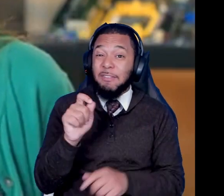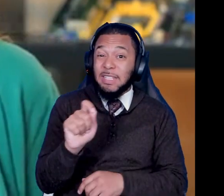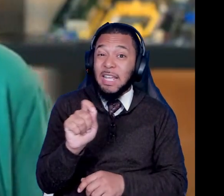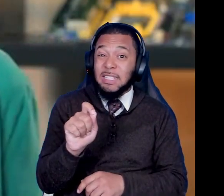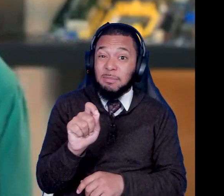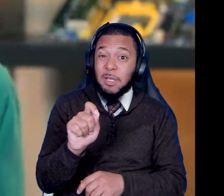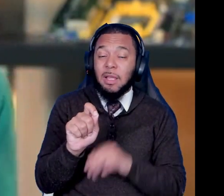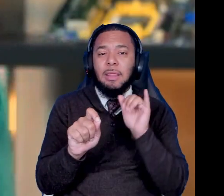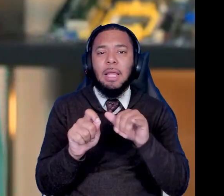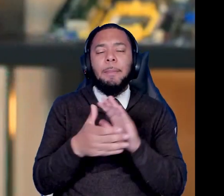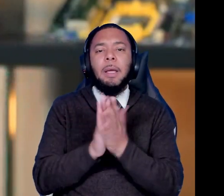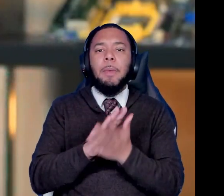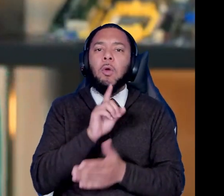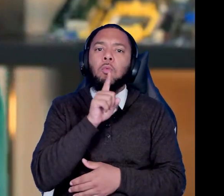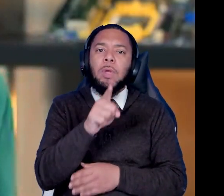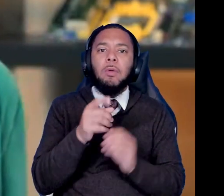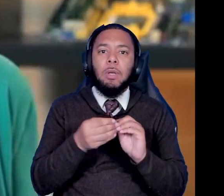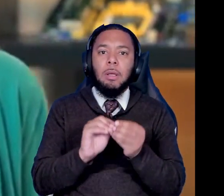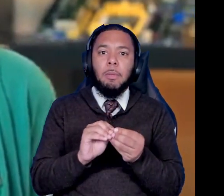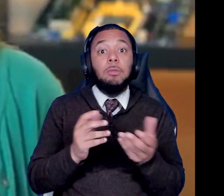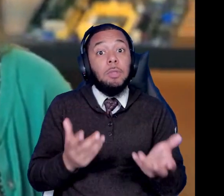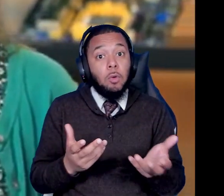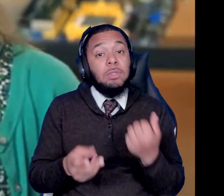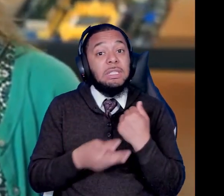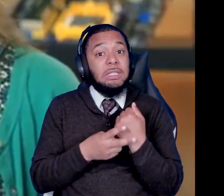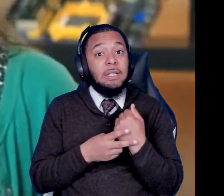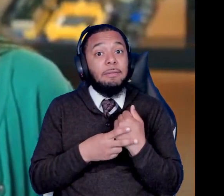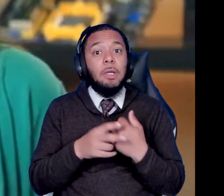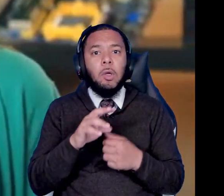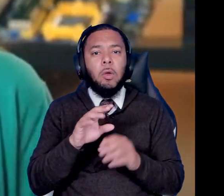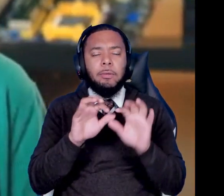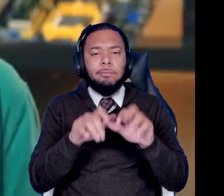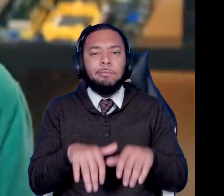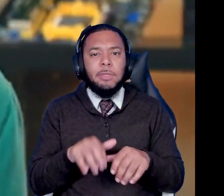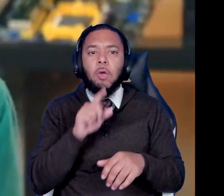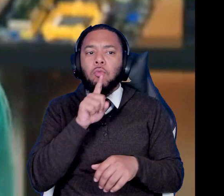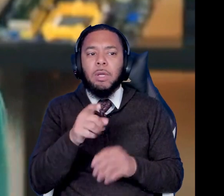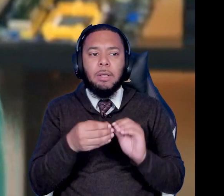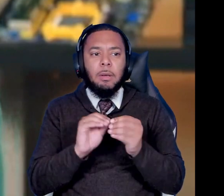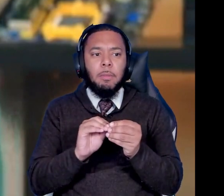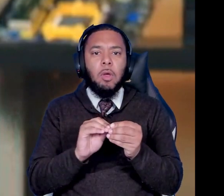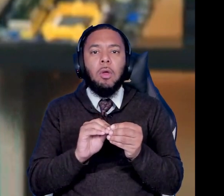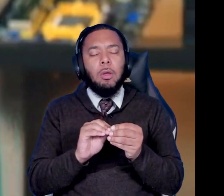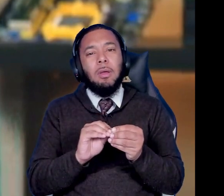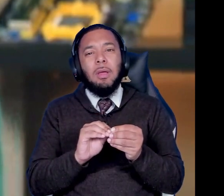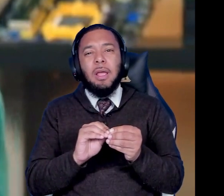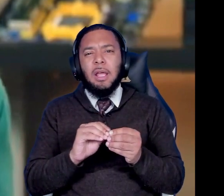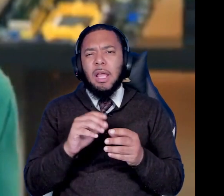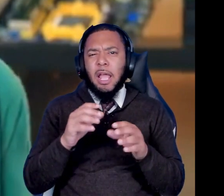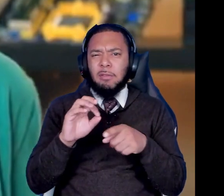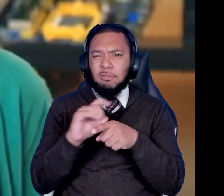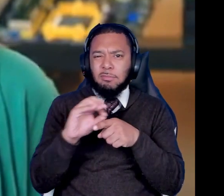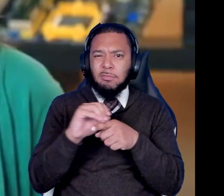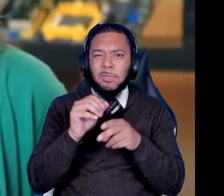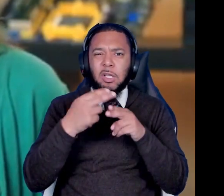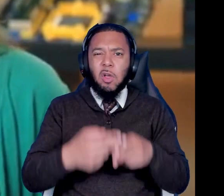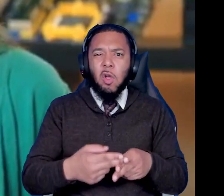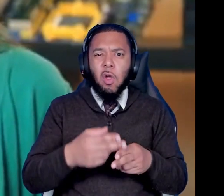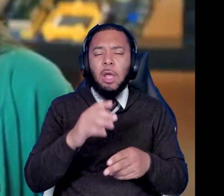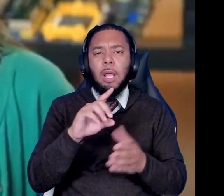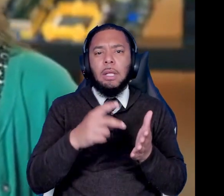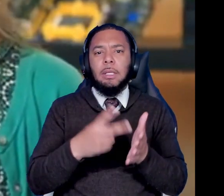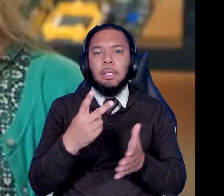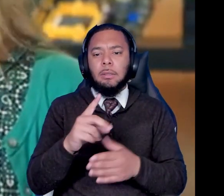a real number, so I would store that as a real number. In programming, we call that a double, but we'll talk more about those